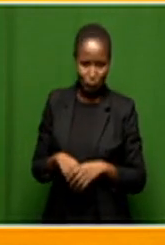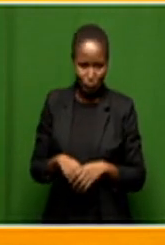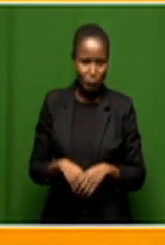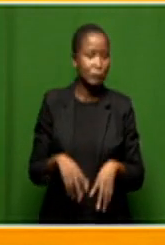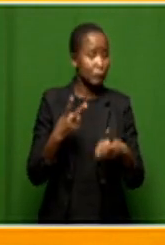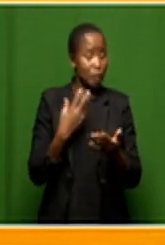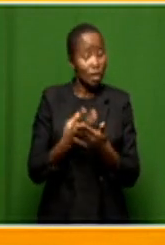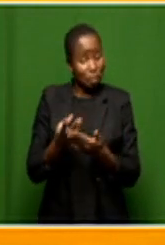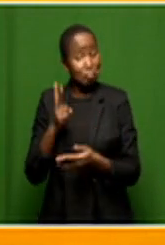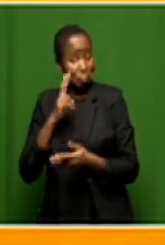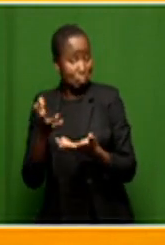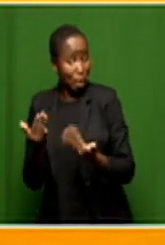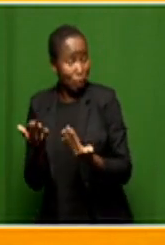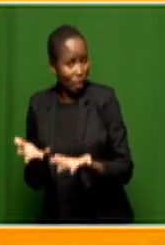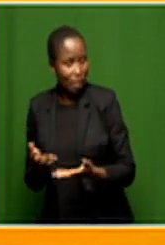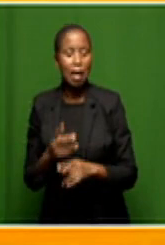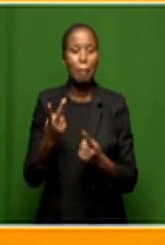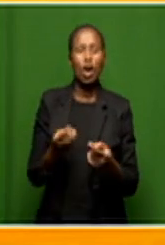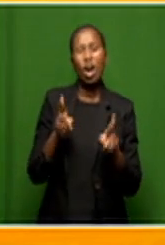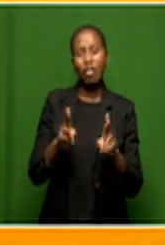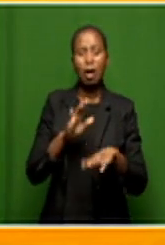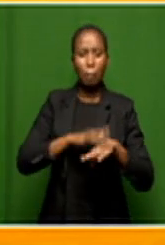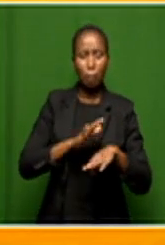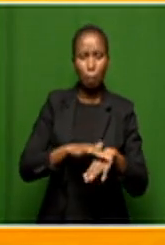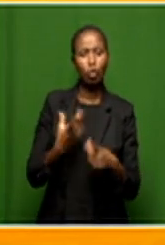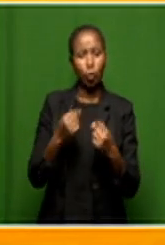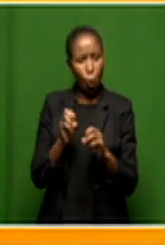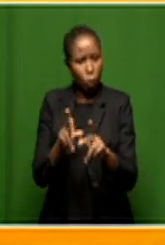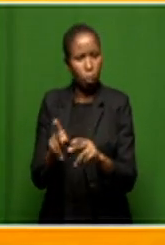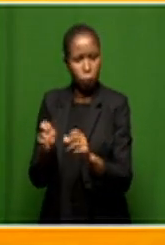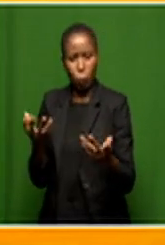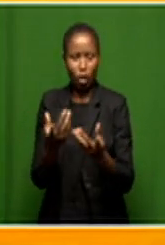that's what you can look forward to. But of course, hopefully we'll speak about many more opportunities as well. Right now,